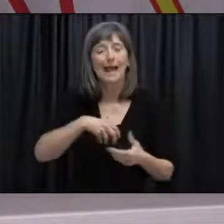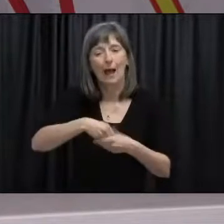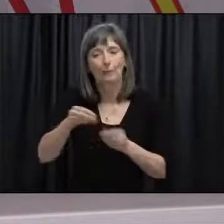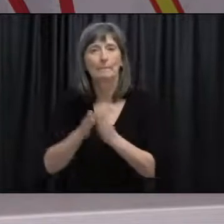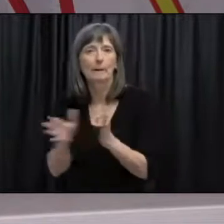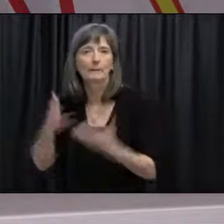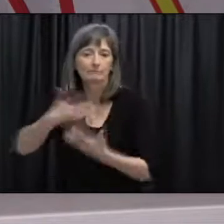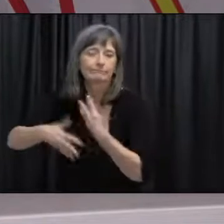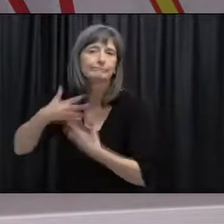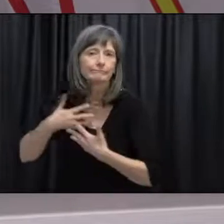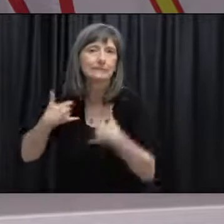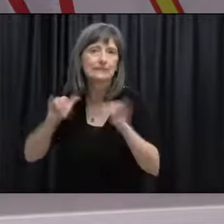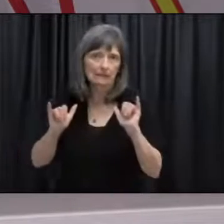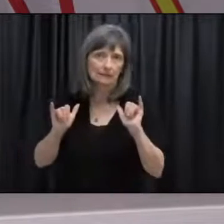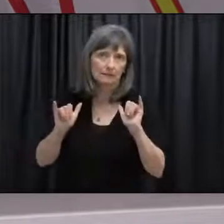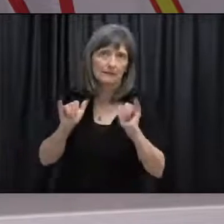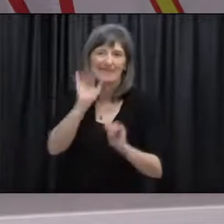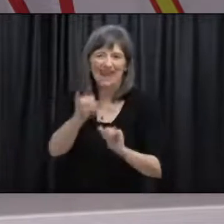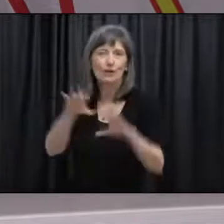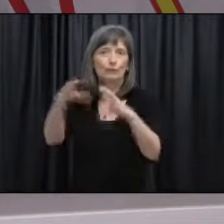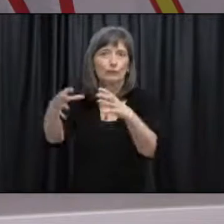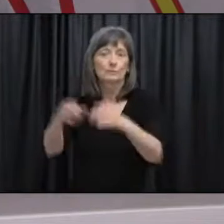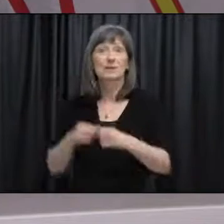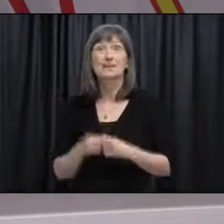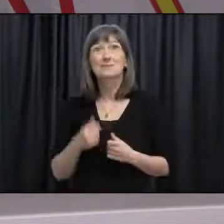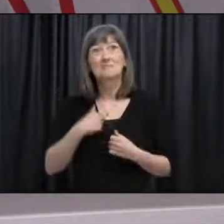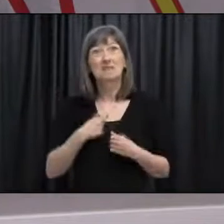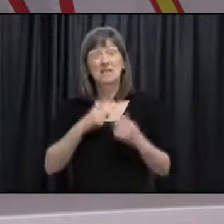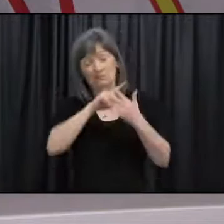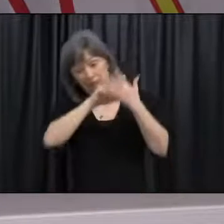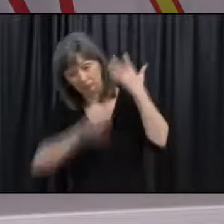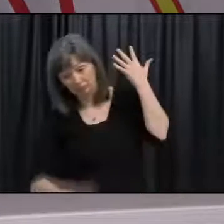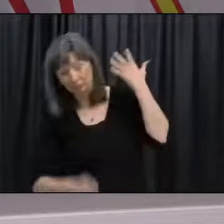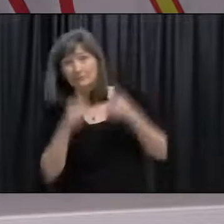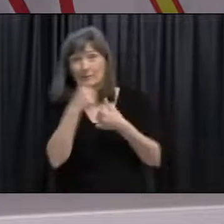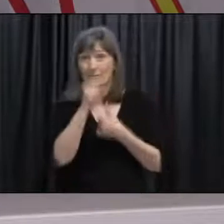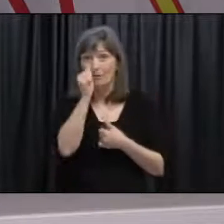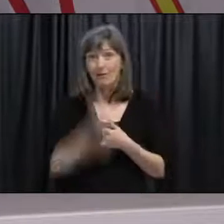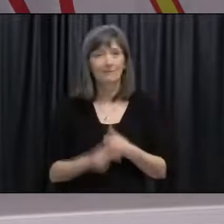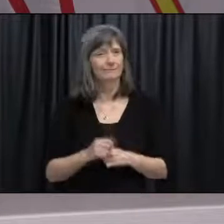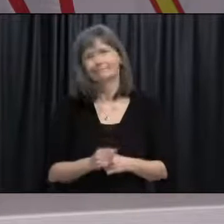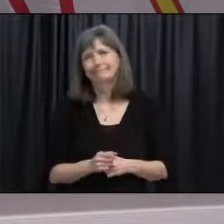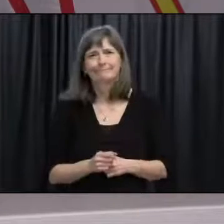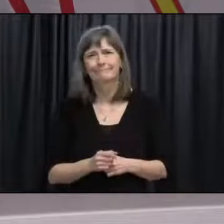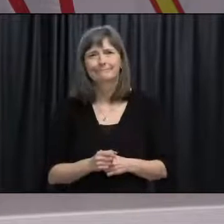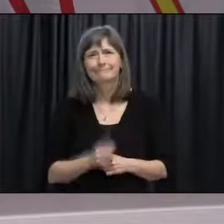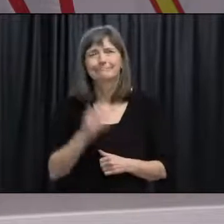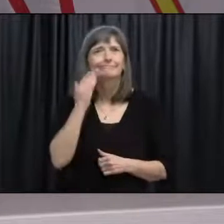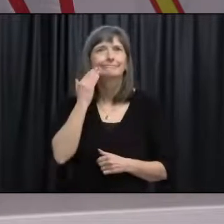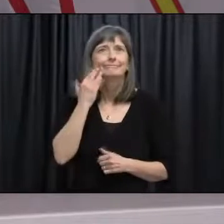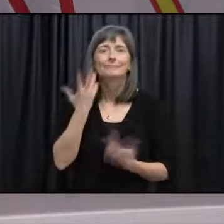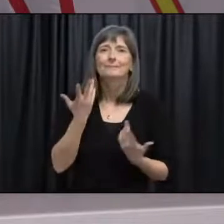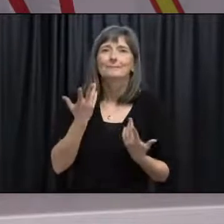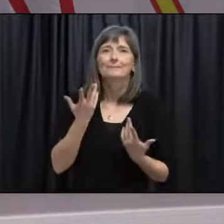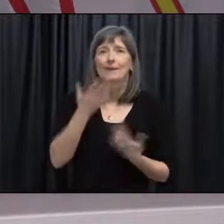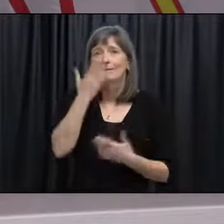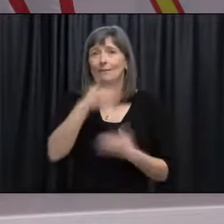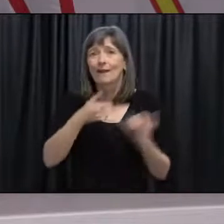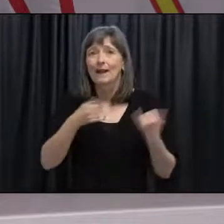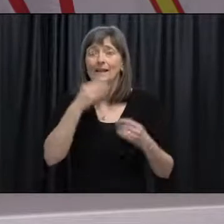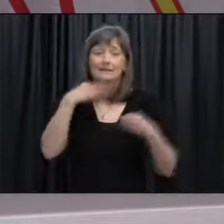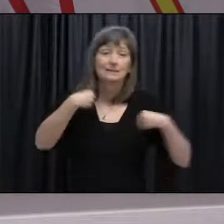who, I'm not going to give an exhaustive list, obviously, here, but, those would be people working